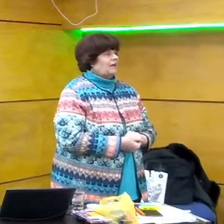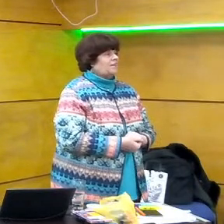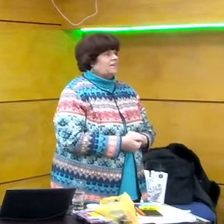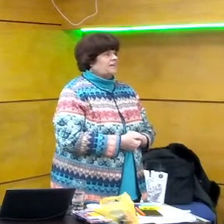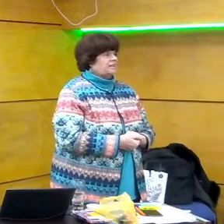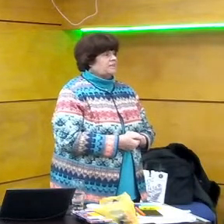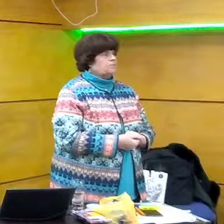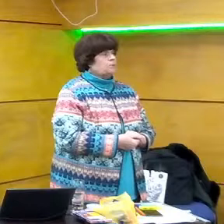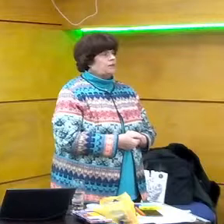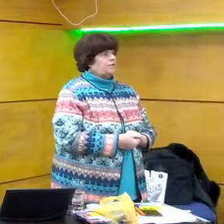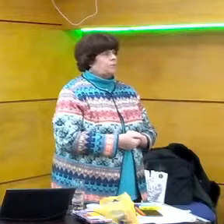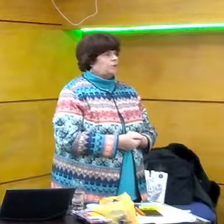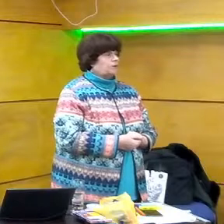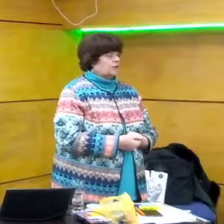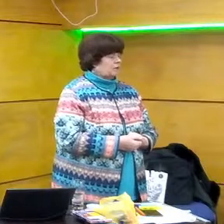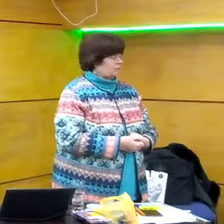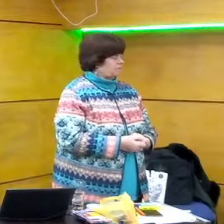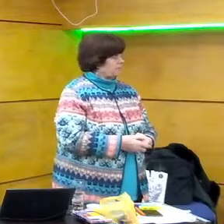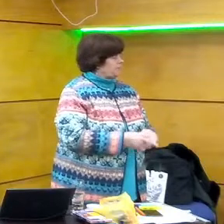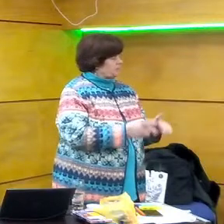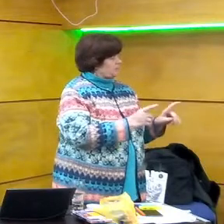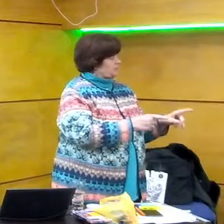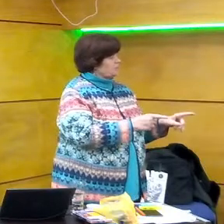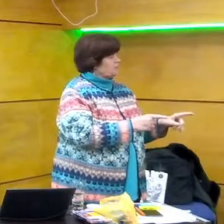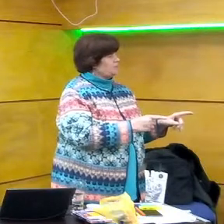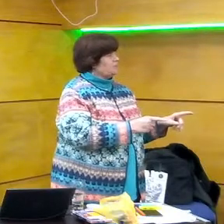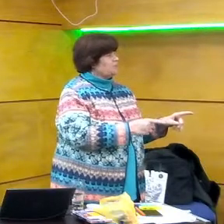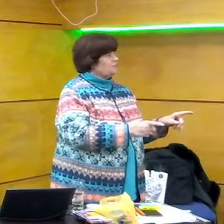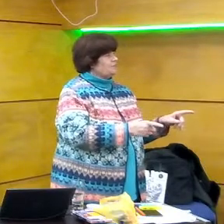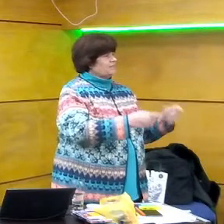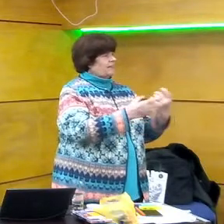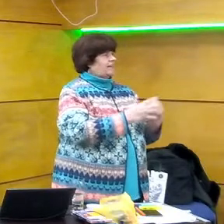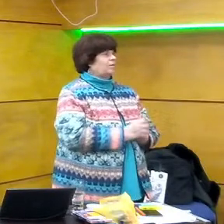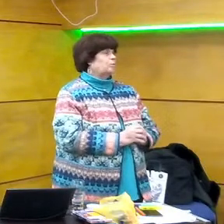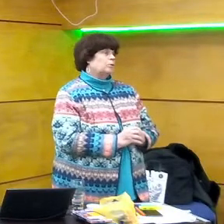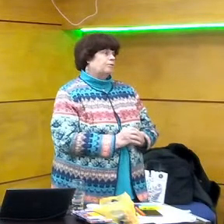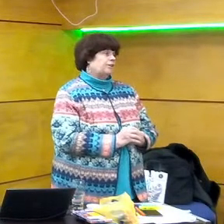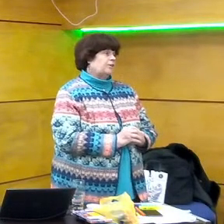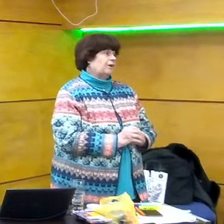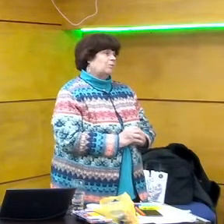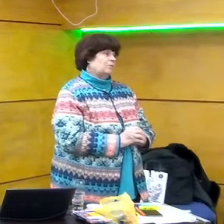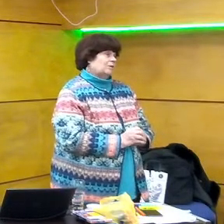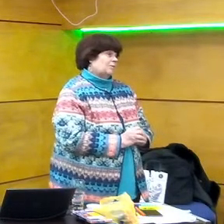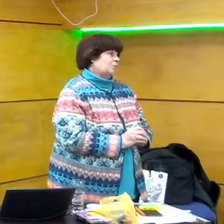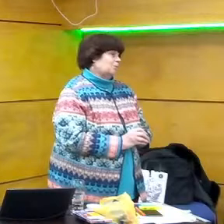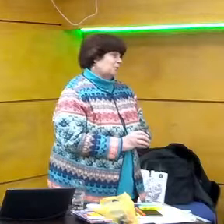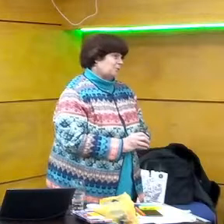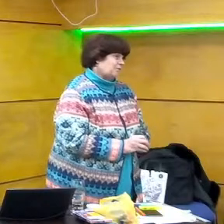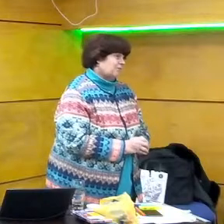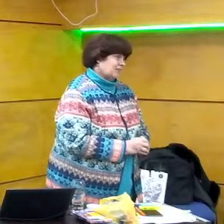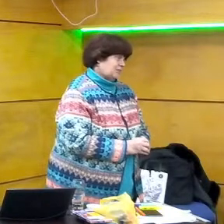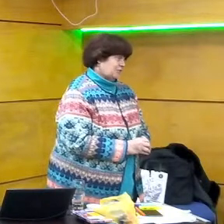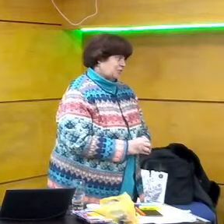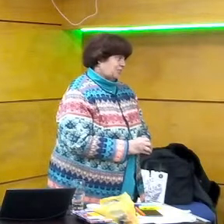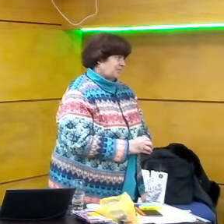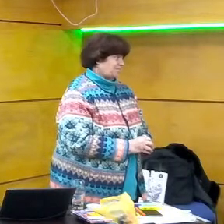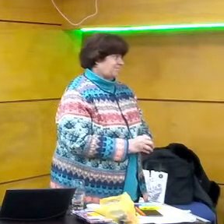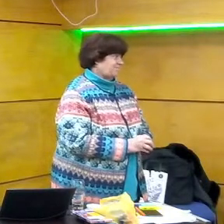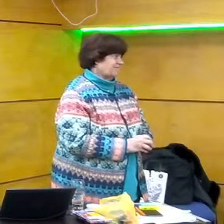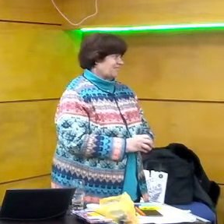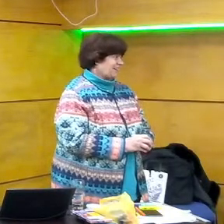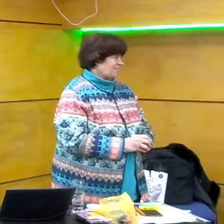But I think at this point, we're going to dismiss the students and we'll figure out what we're doing for